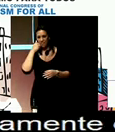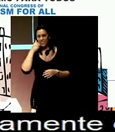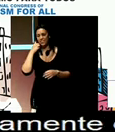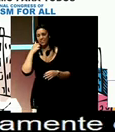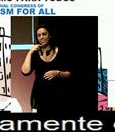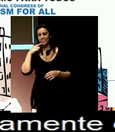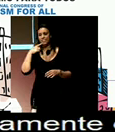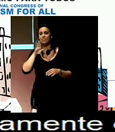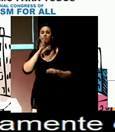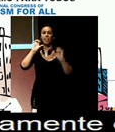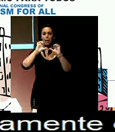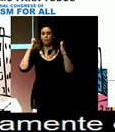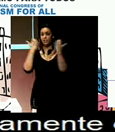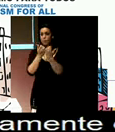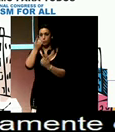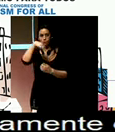This Saturday,